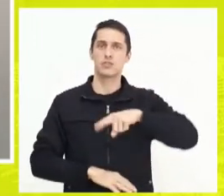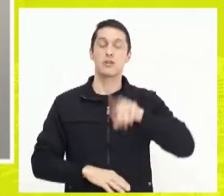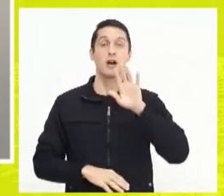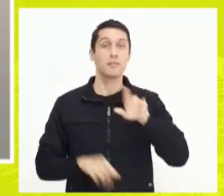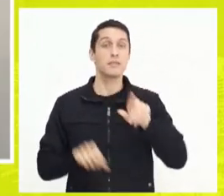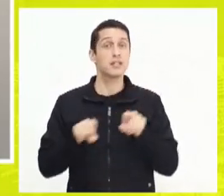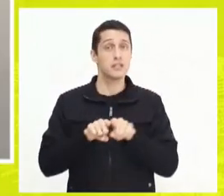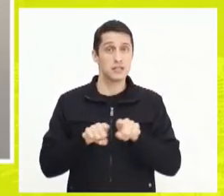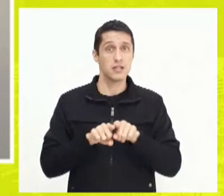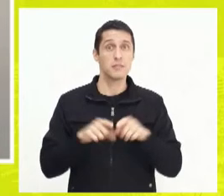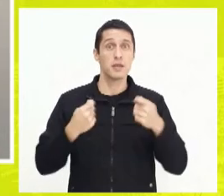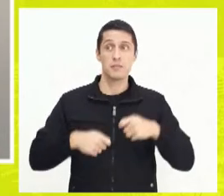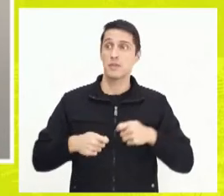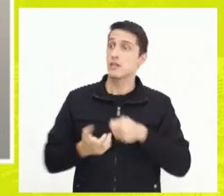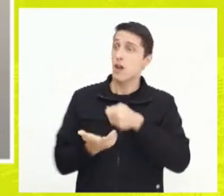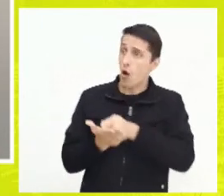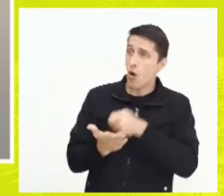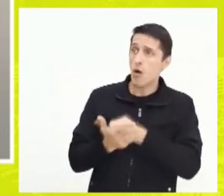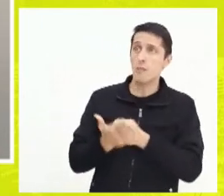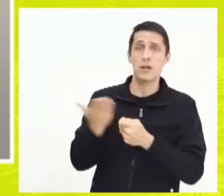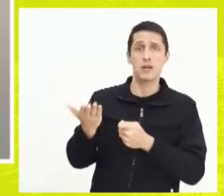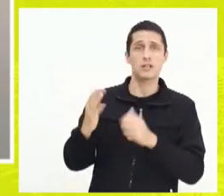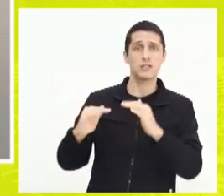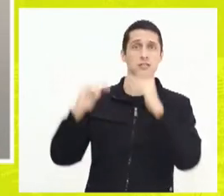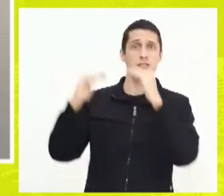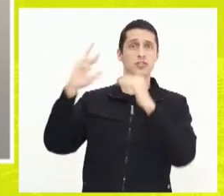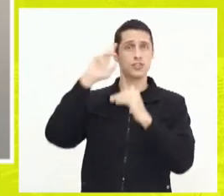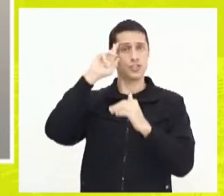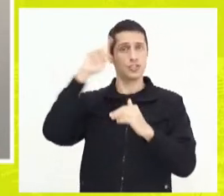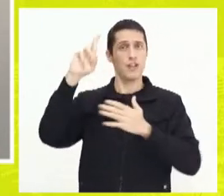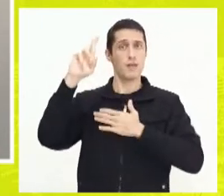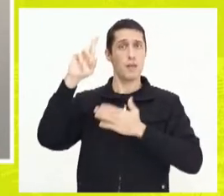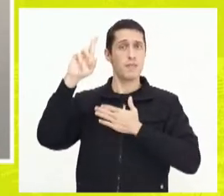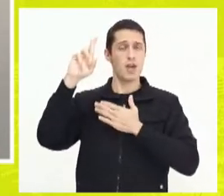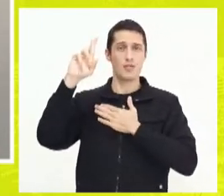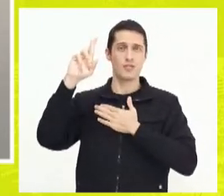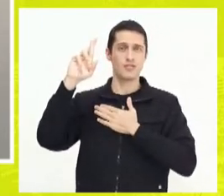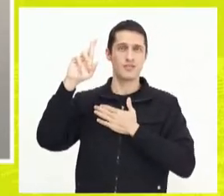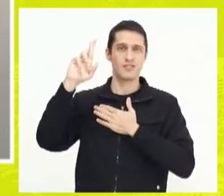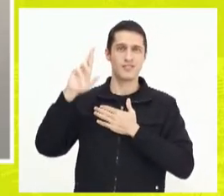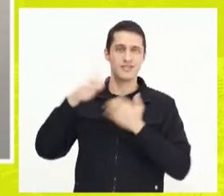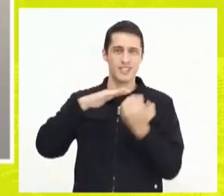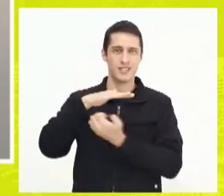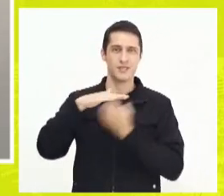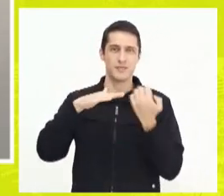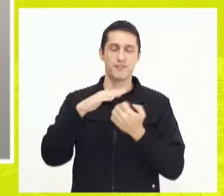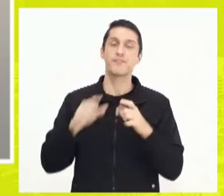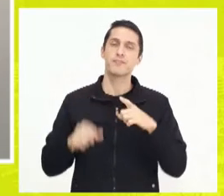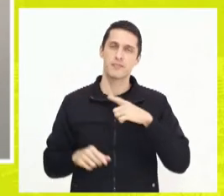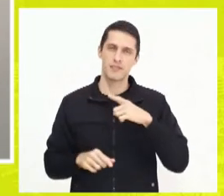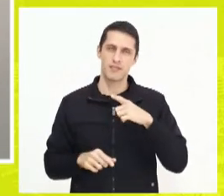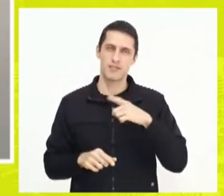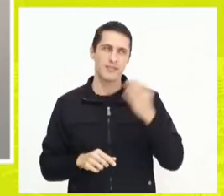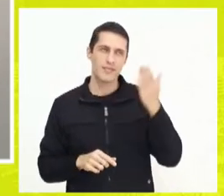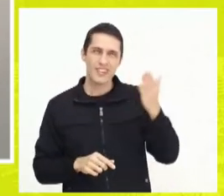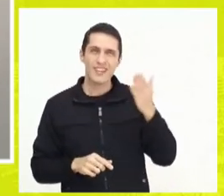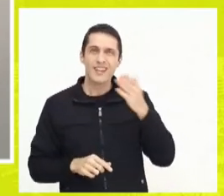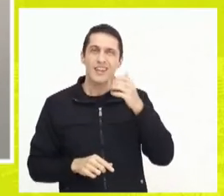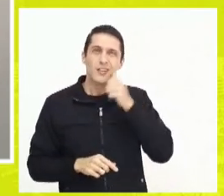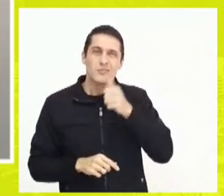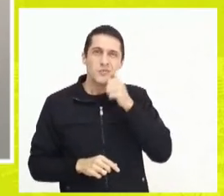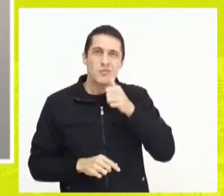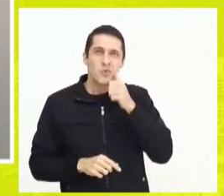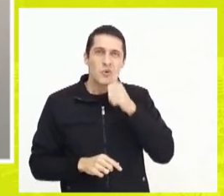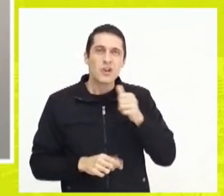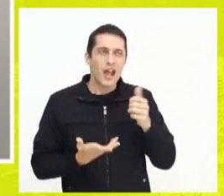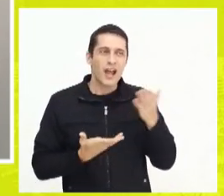have the right to demand their bosses that there was a freelancer who was afraid of being